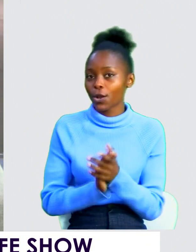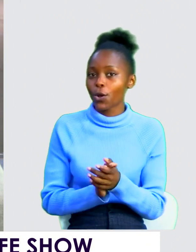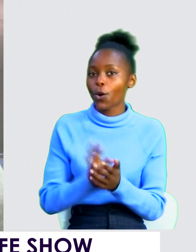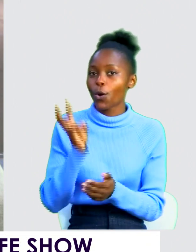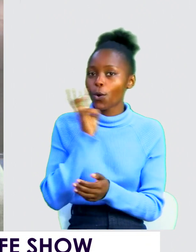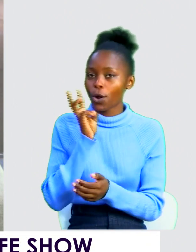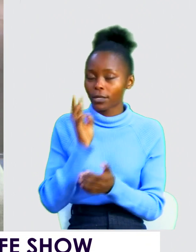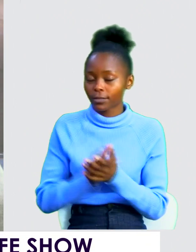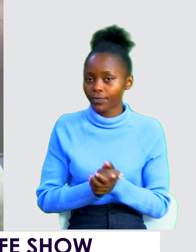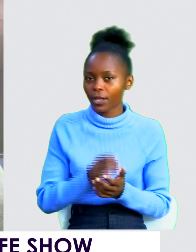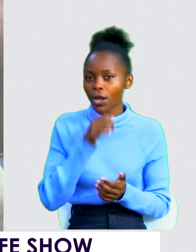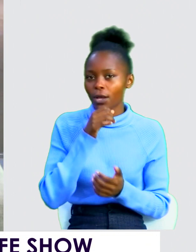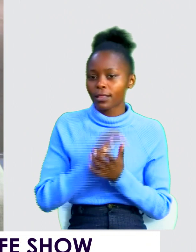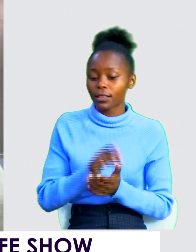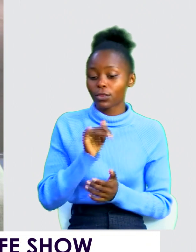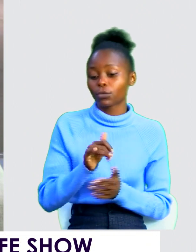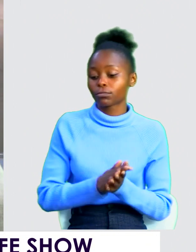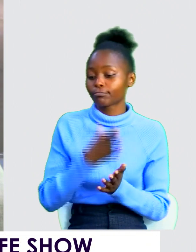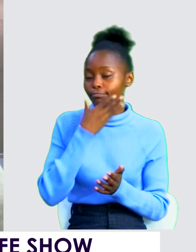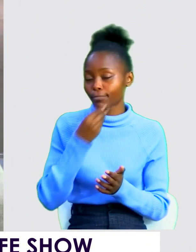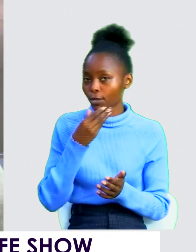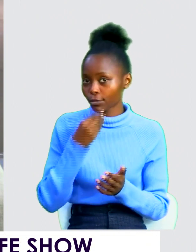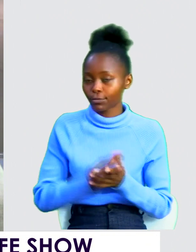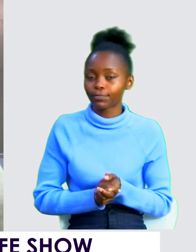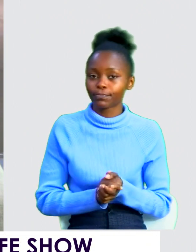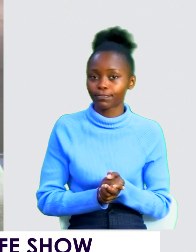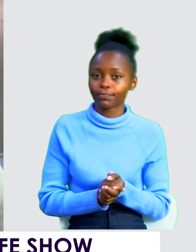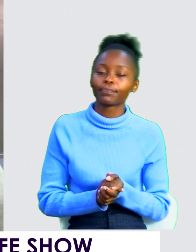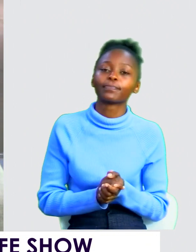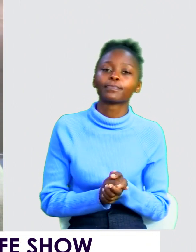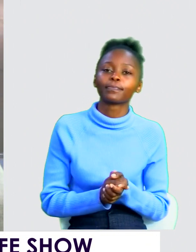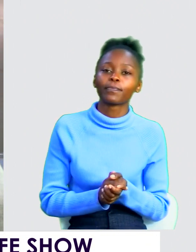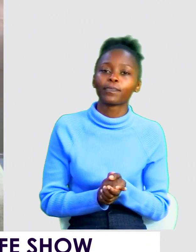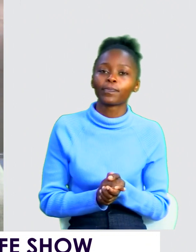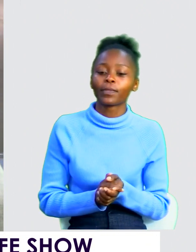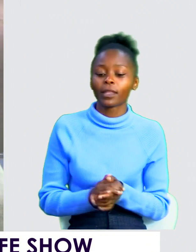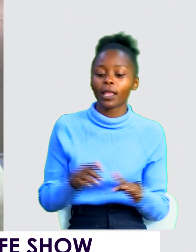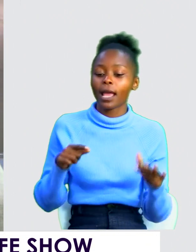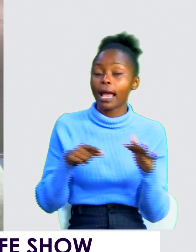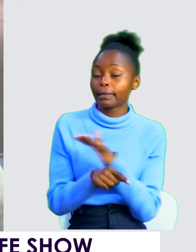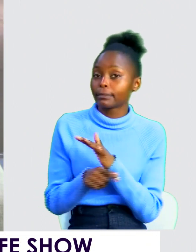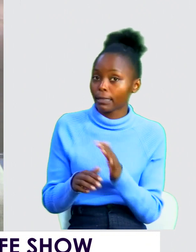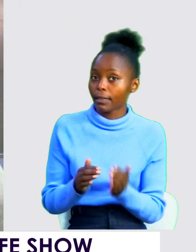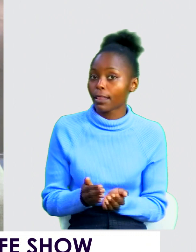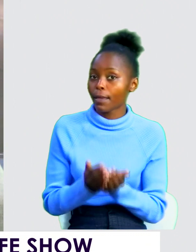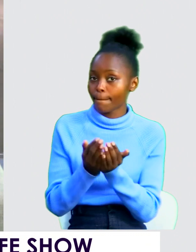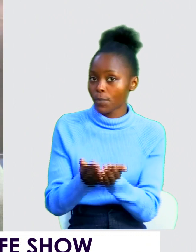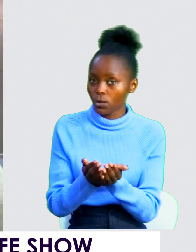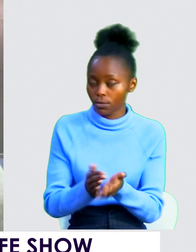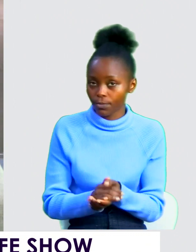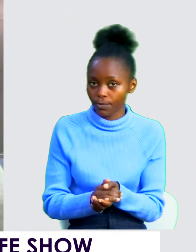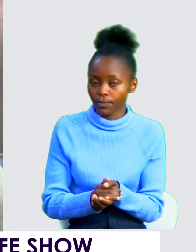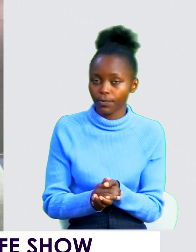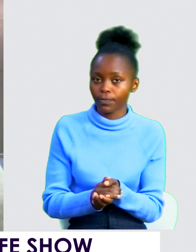oldest being 17, the youngest being 15. They entered the boat, and